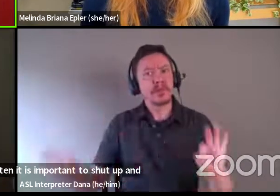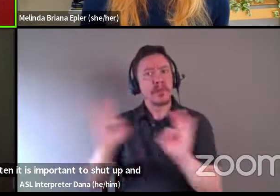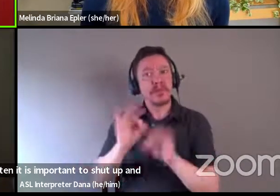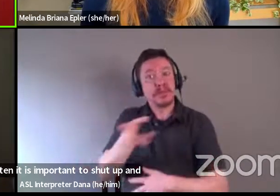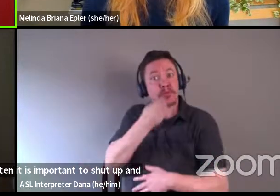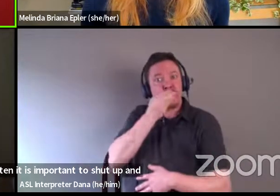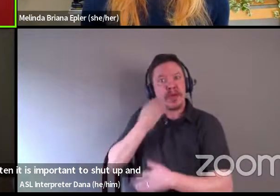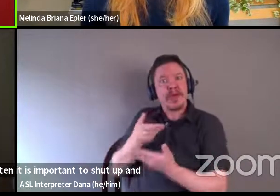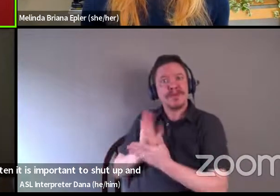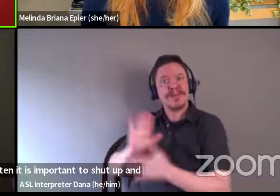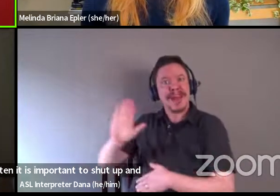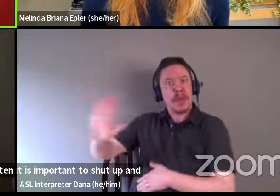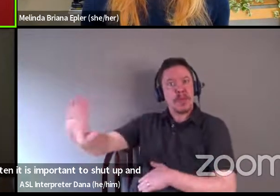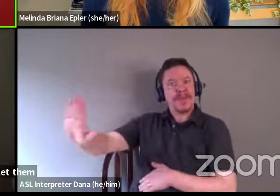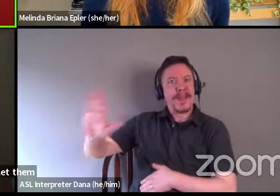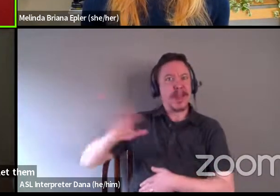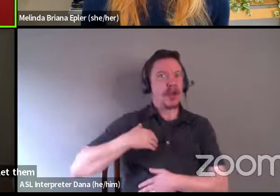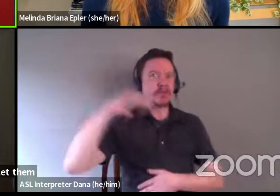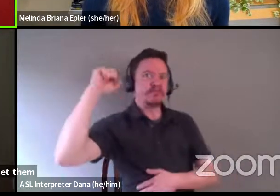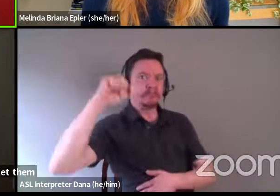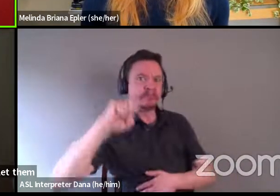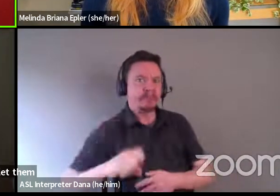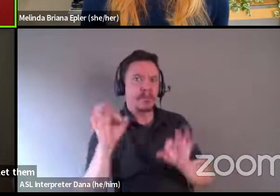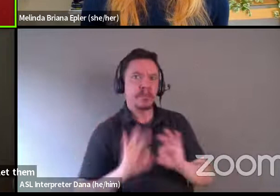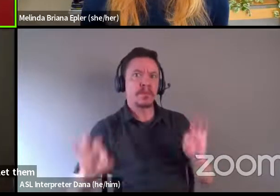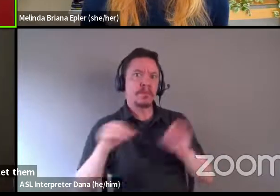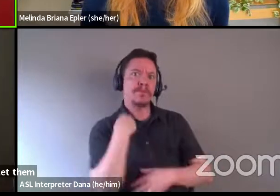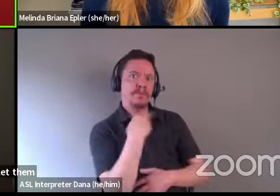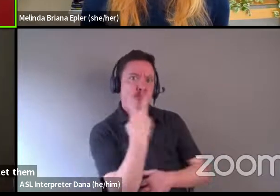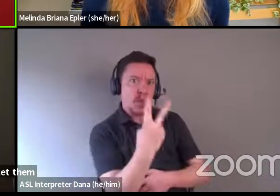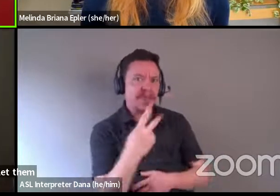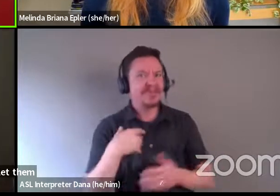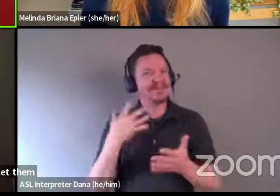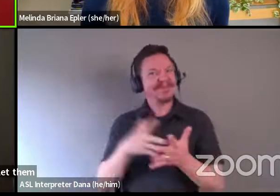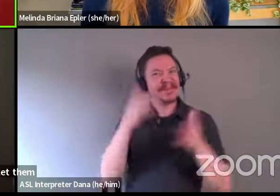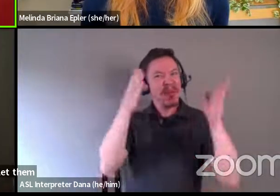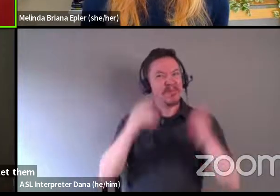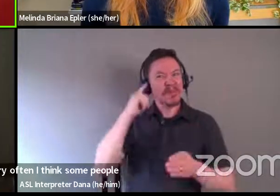I think some people who think that they are your ally